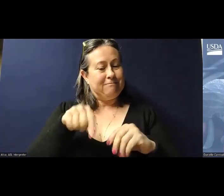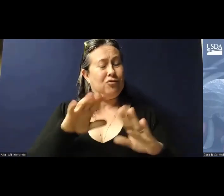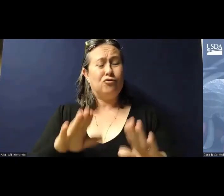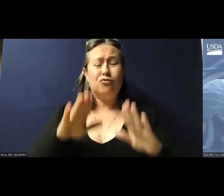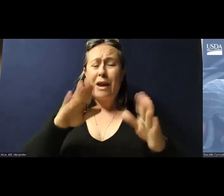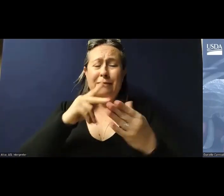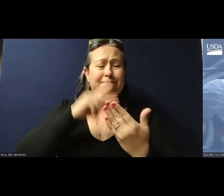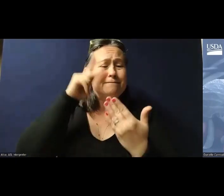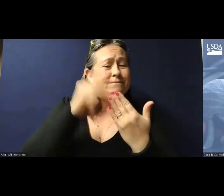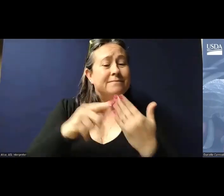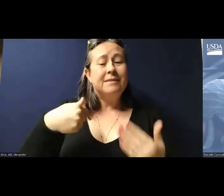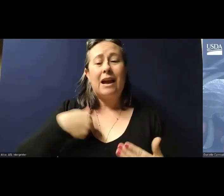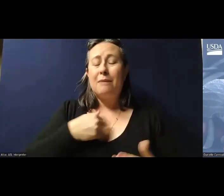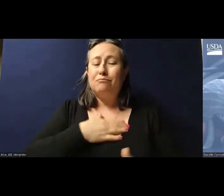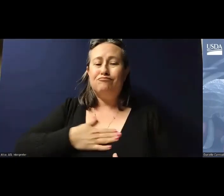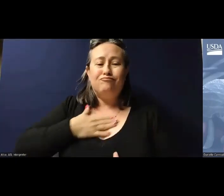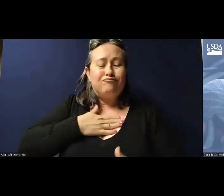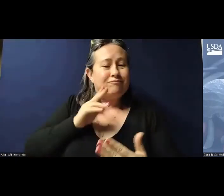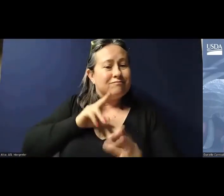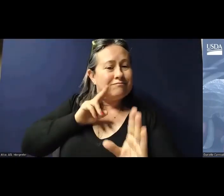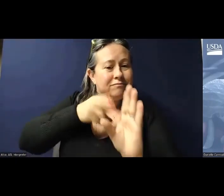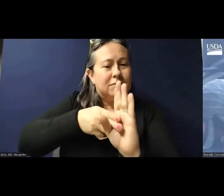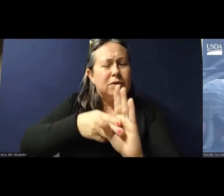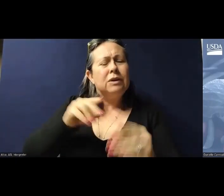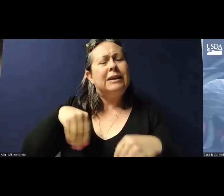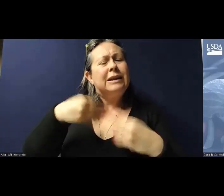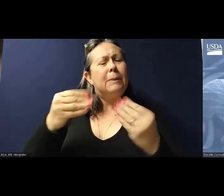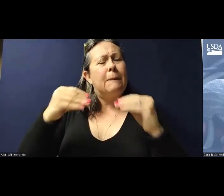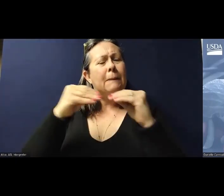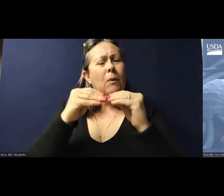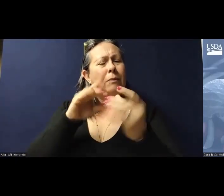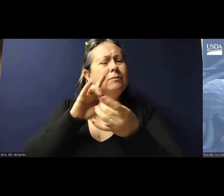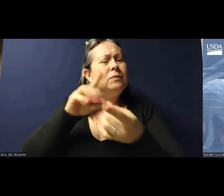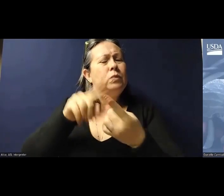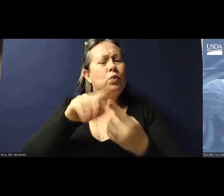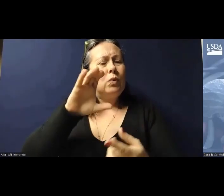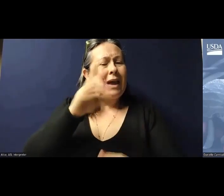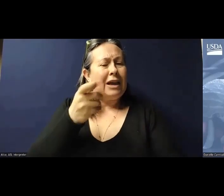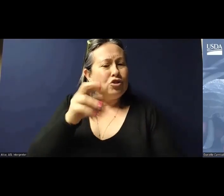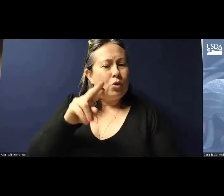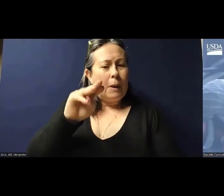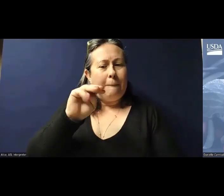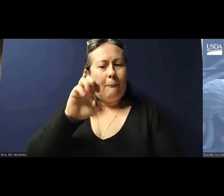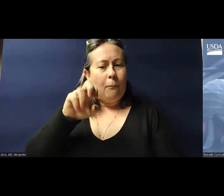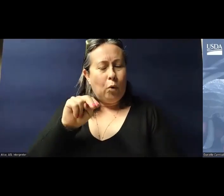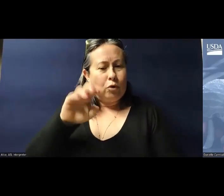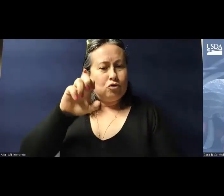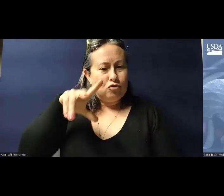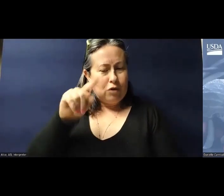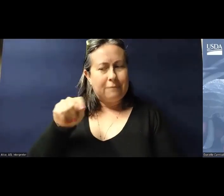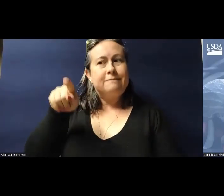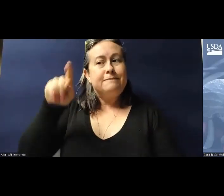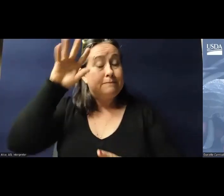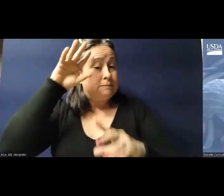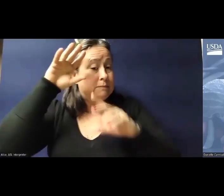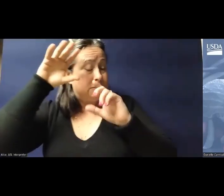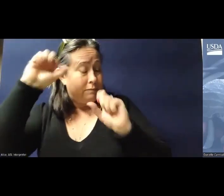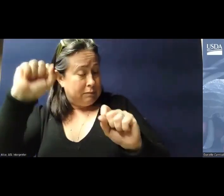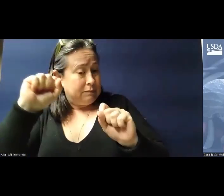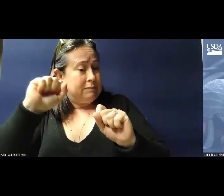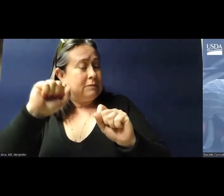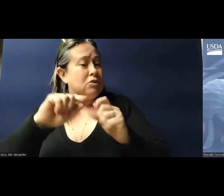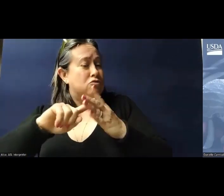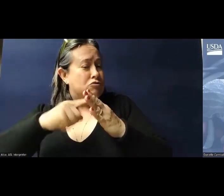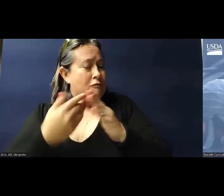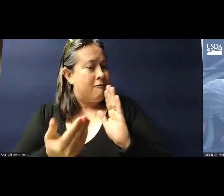for having me participate. To provide a little bit more on the Cancer Moonshot, in February, President Biden reignited the Cancer Moonshot that he